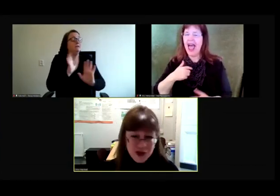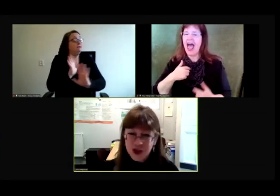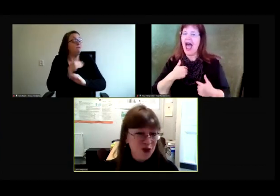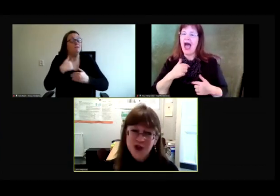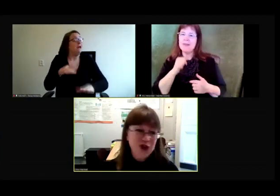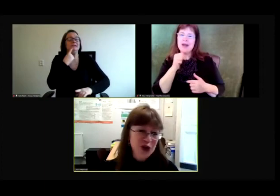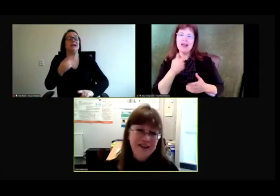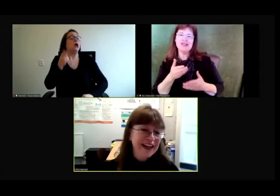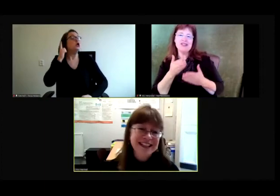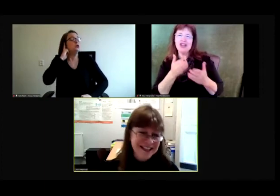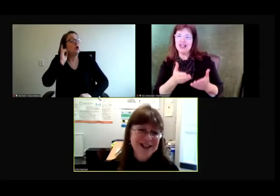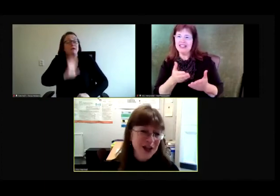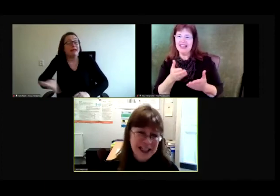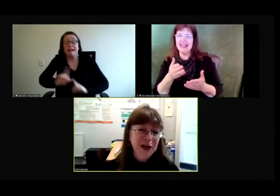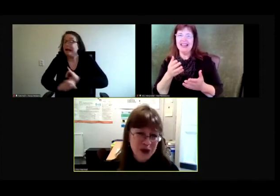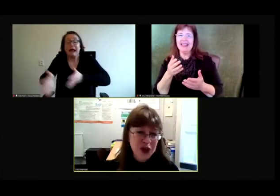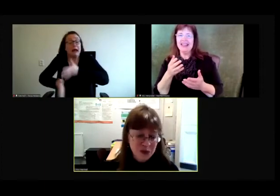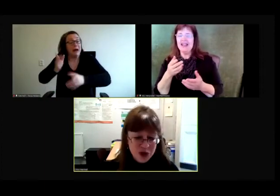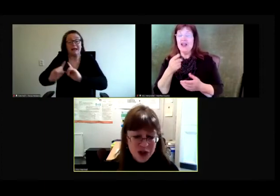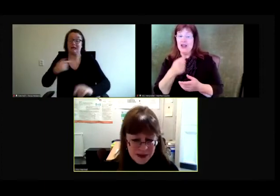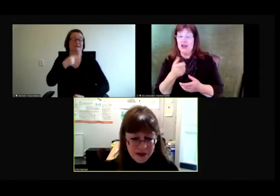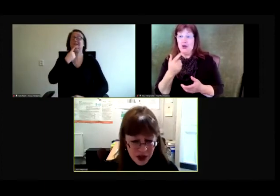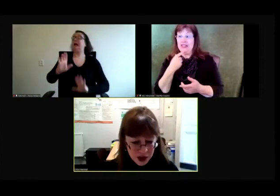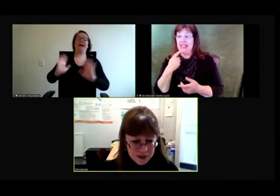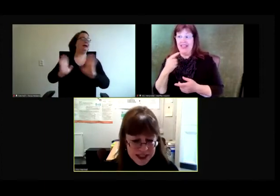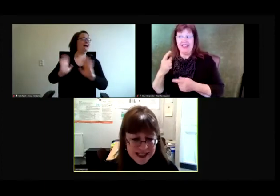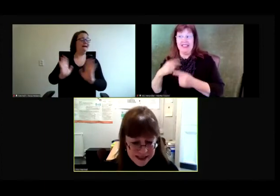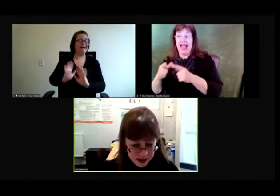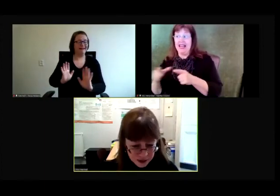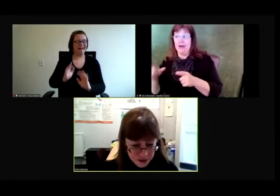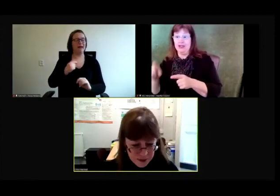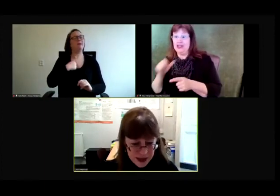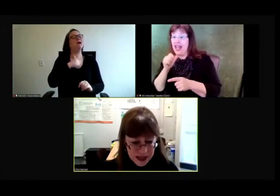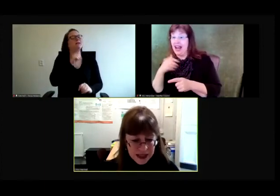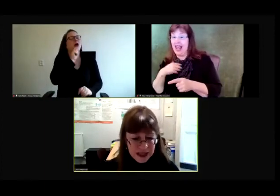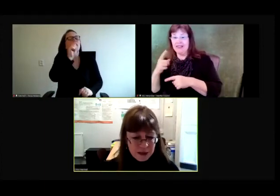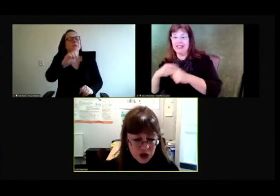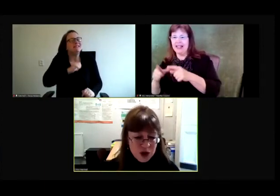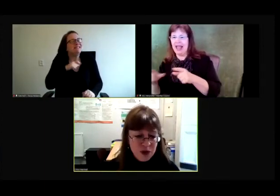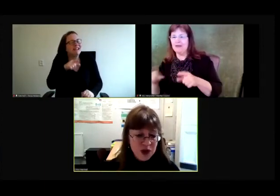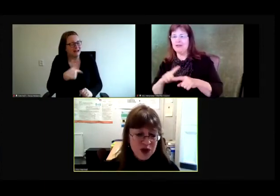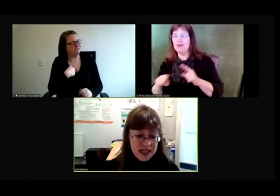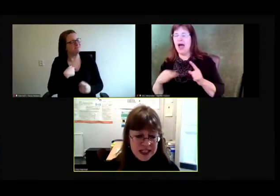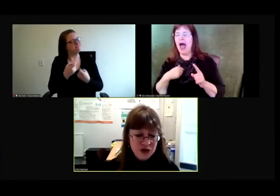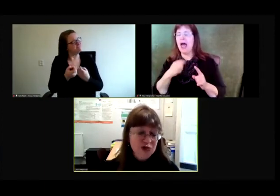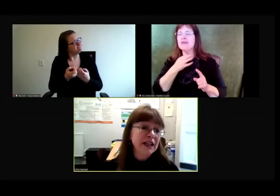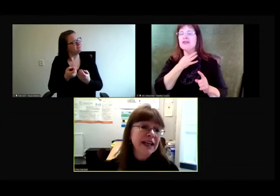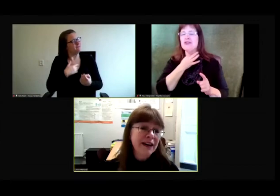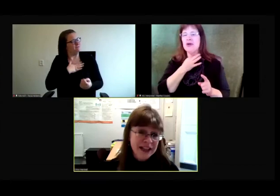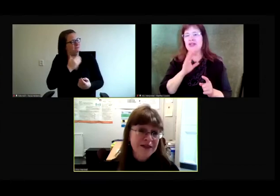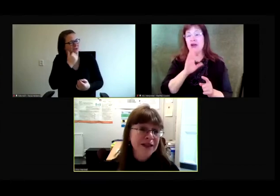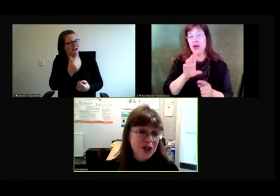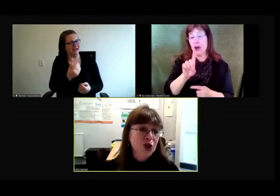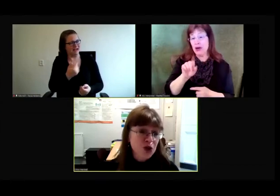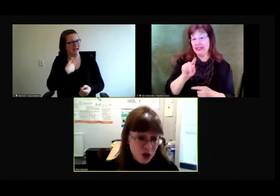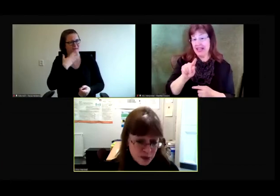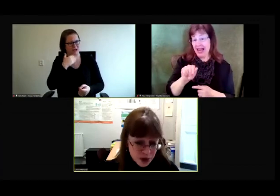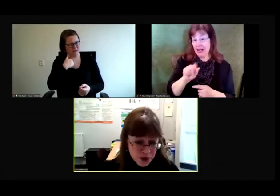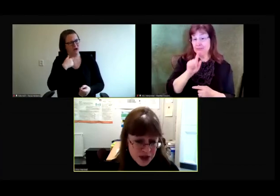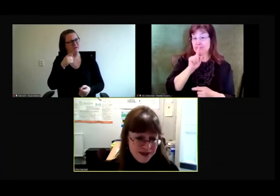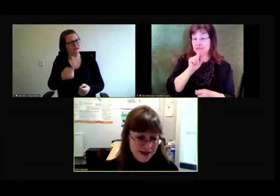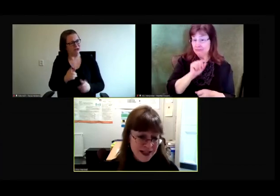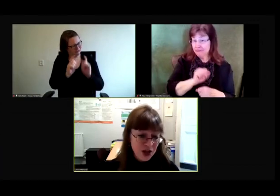moment that deaf children should not have access to sign language. I'm wondering about the argument itself. I'm wondering whether your data really have anything